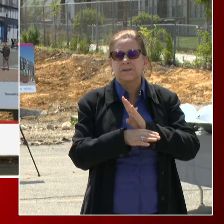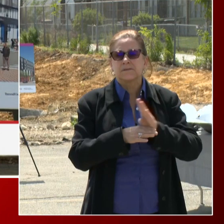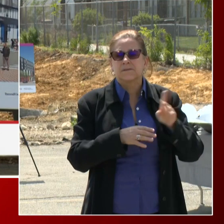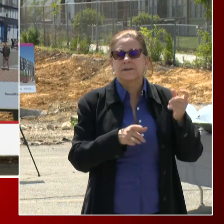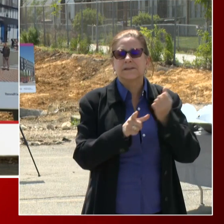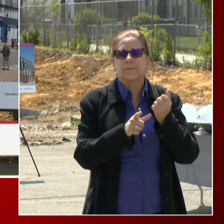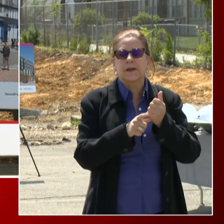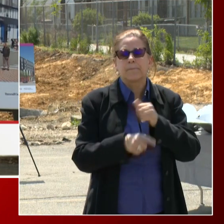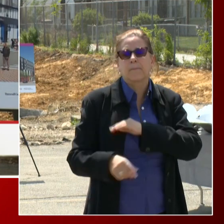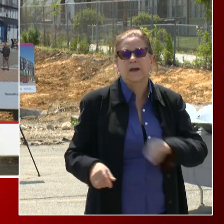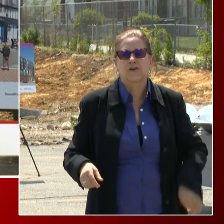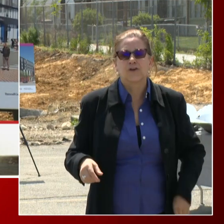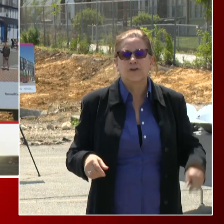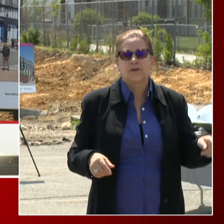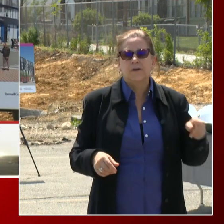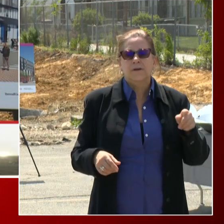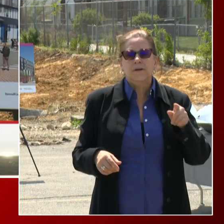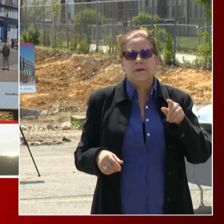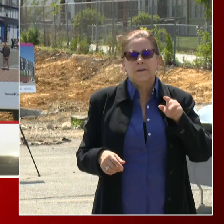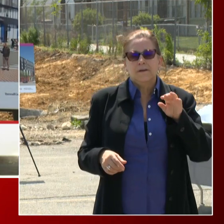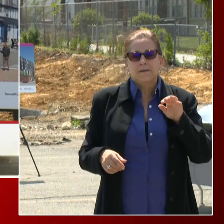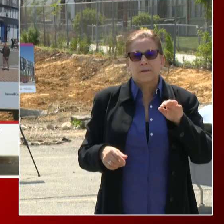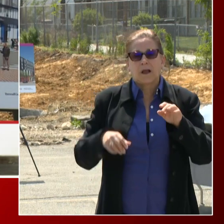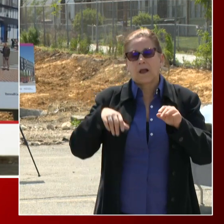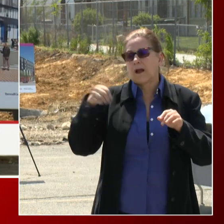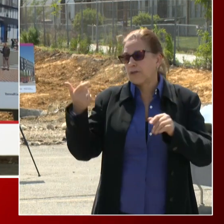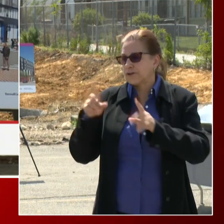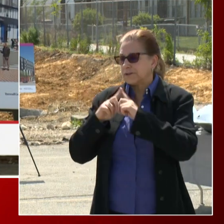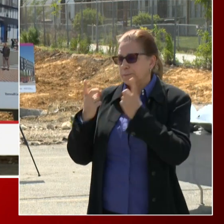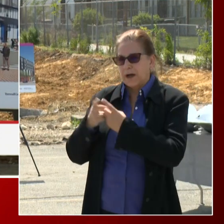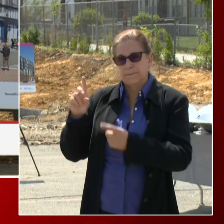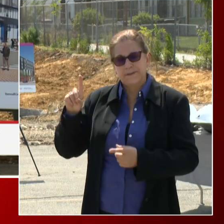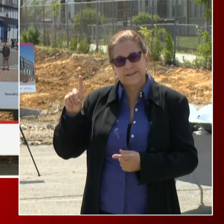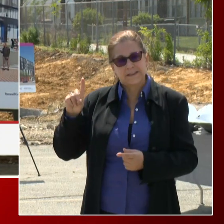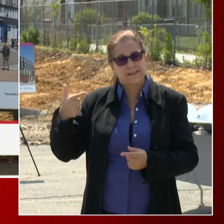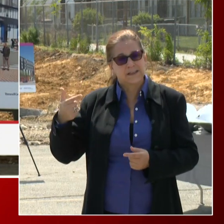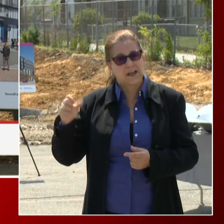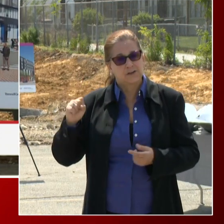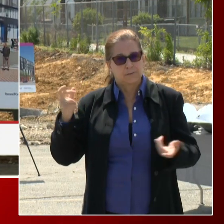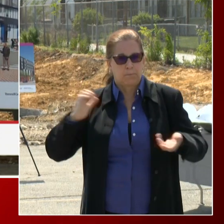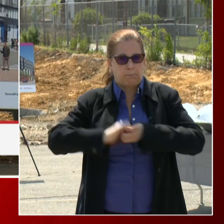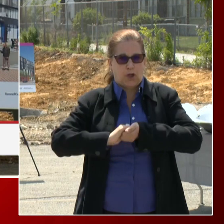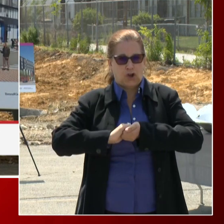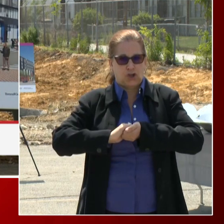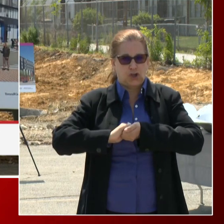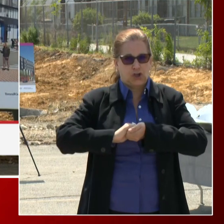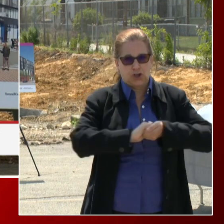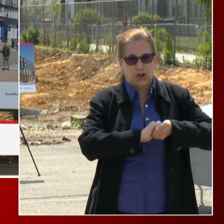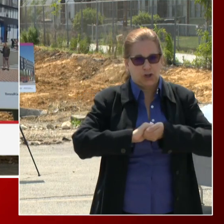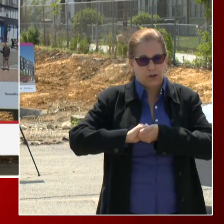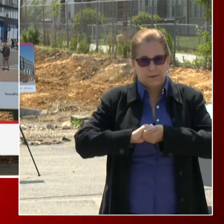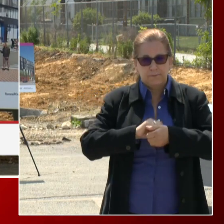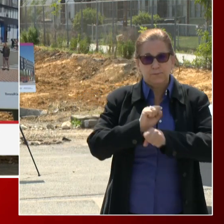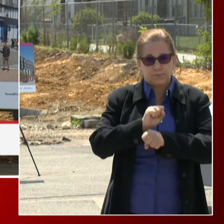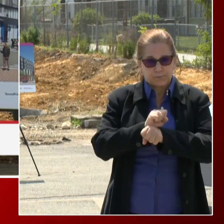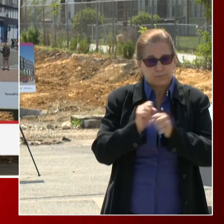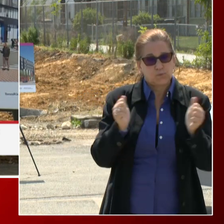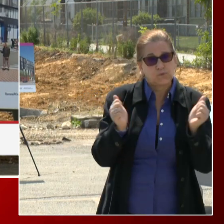DGS, and our new partners in this work who are making a